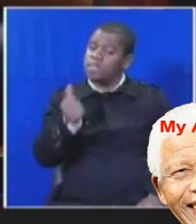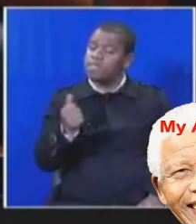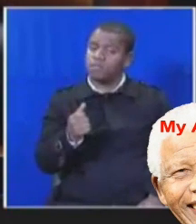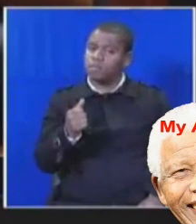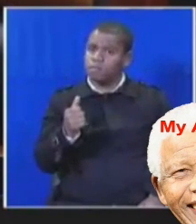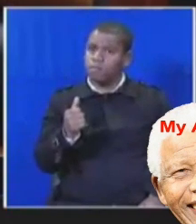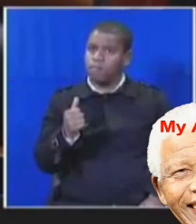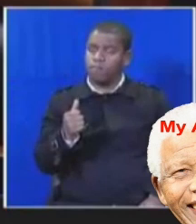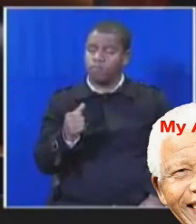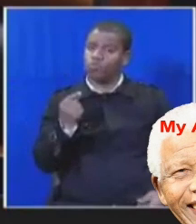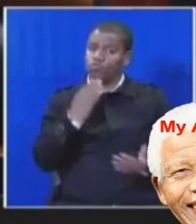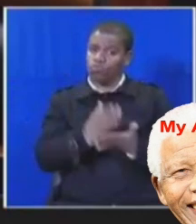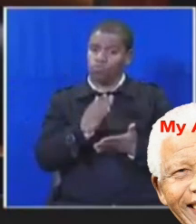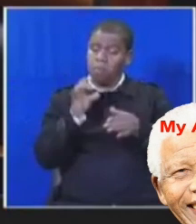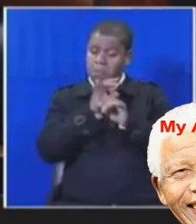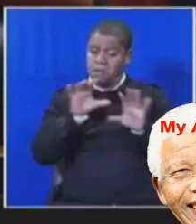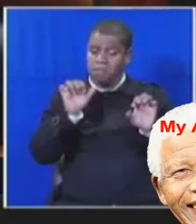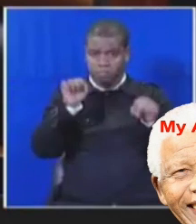clear about it too?